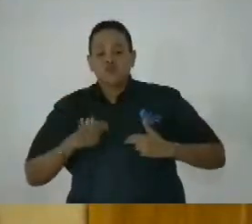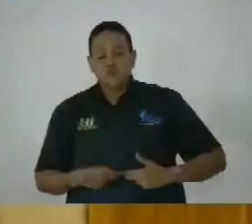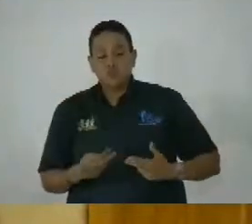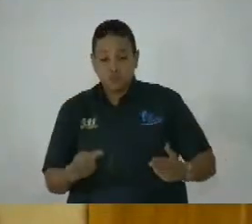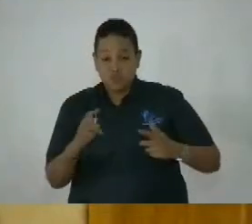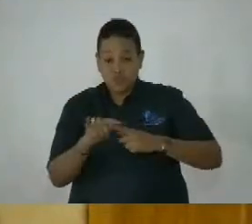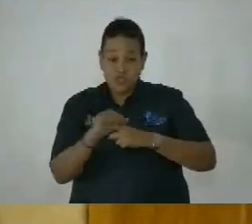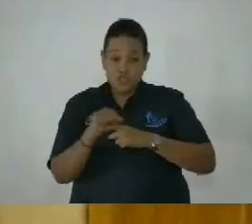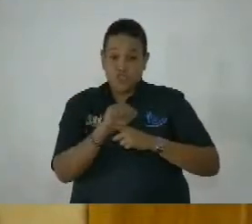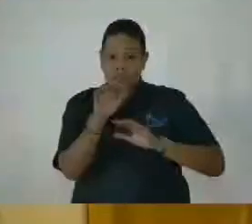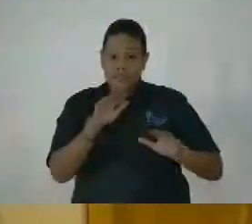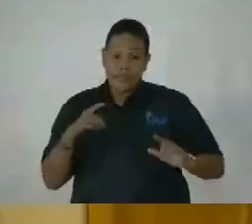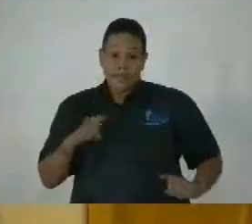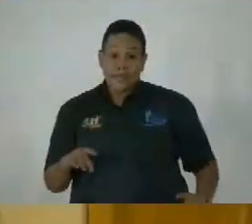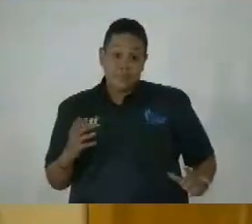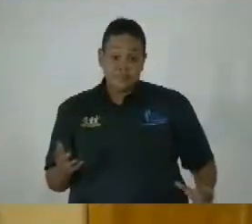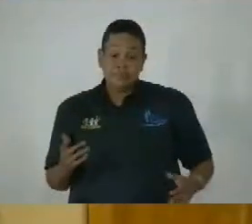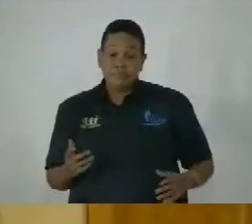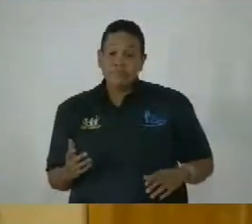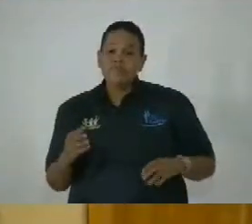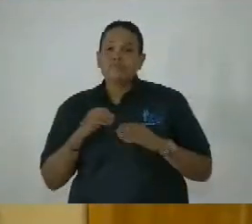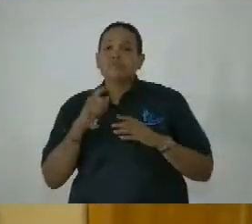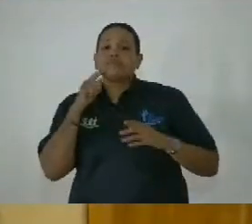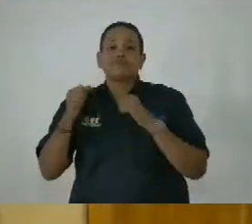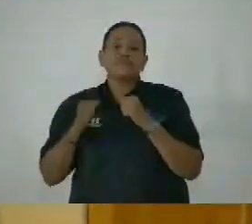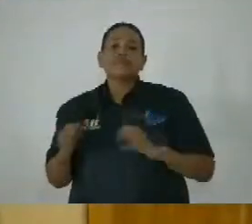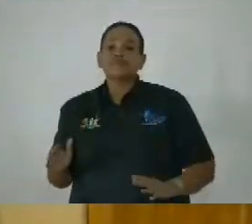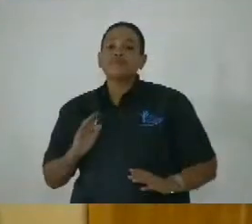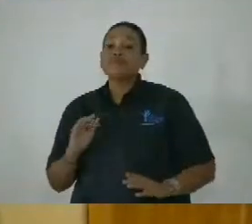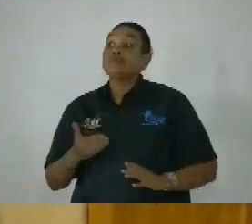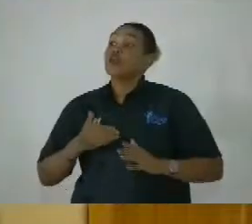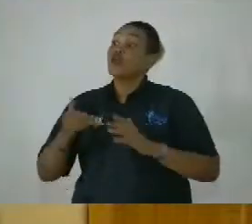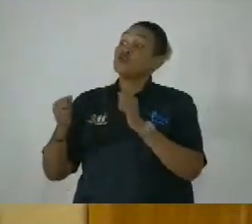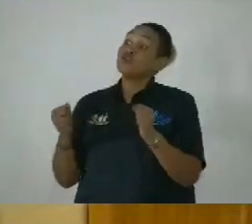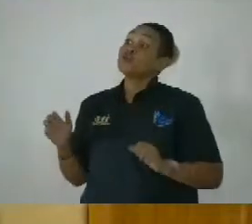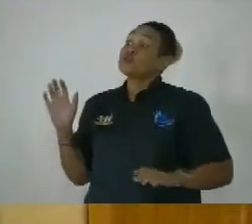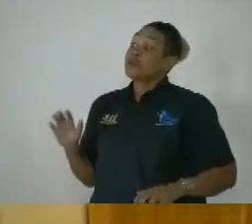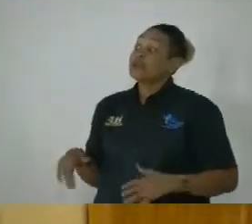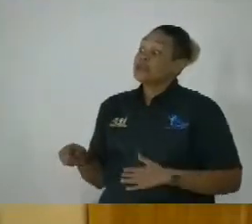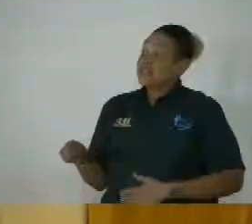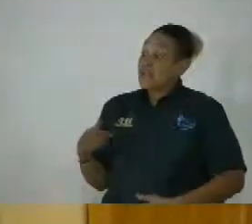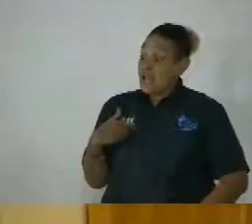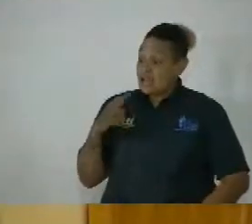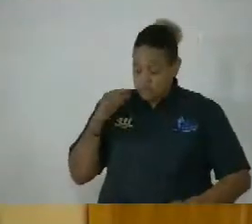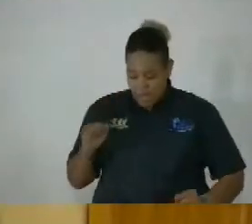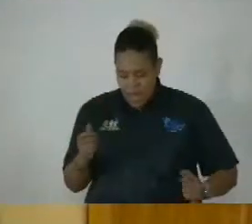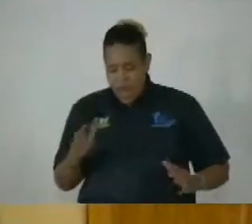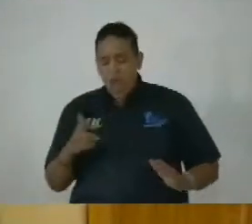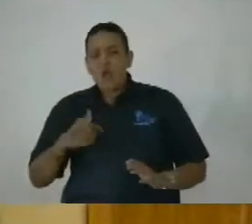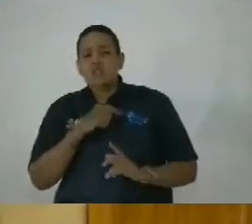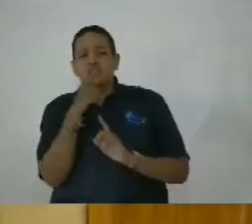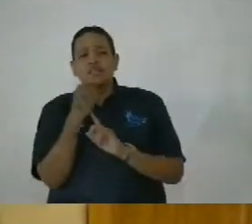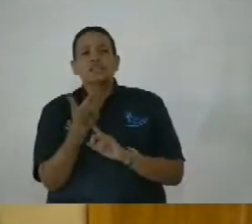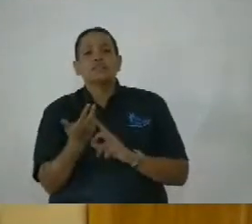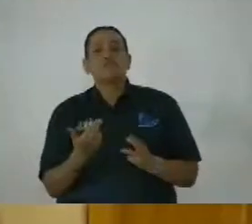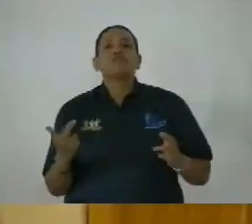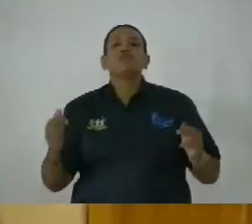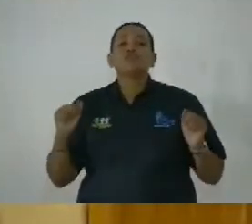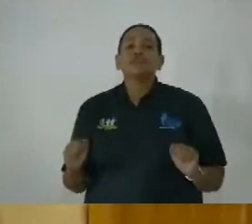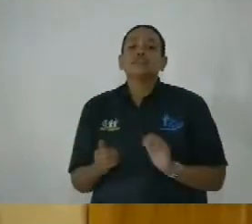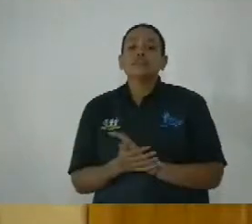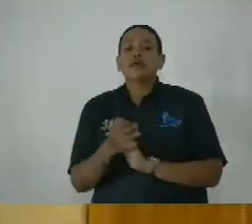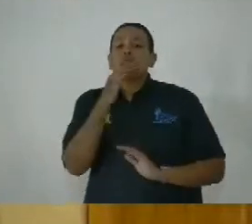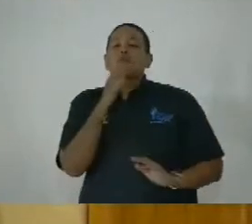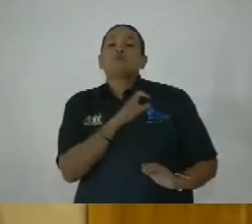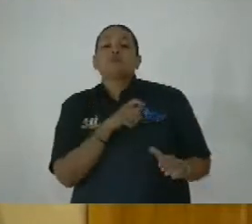and training. In recruitment, our recruitment has enabled us to expand the resource capacity of the police